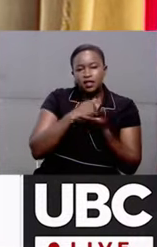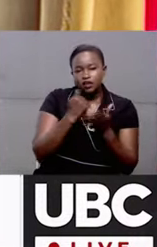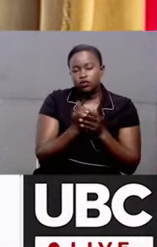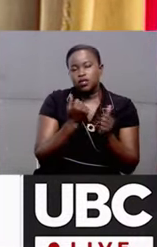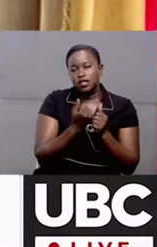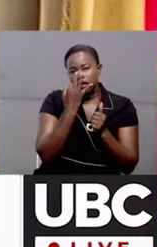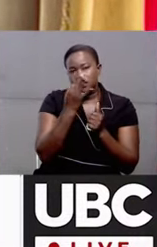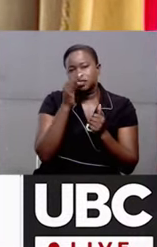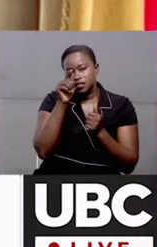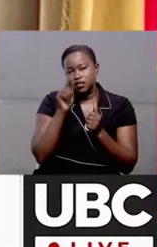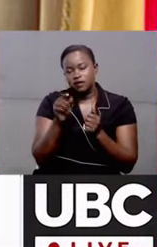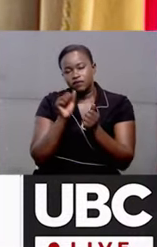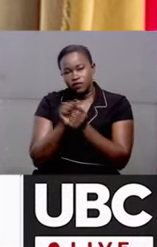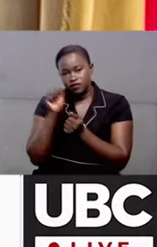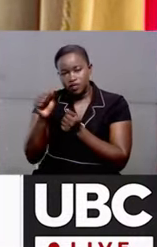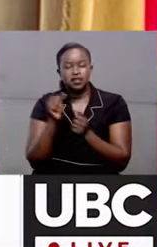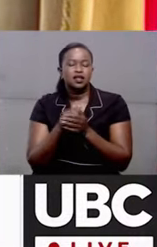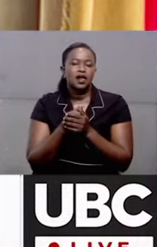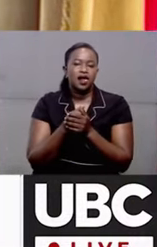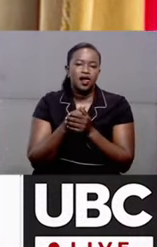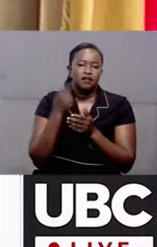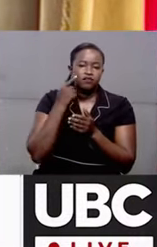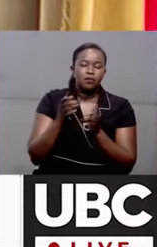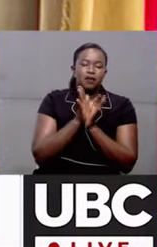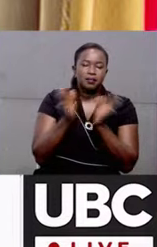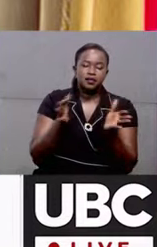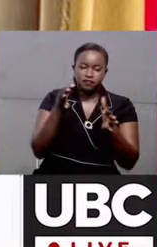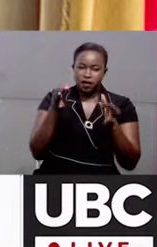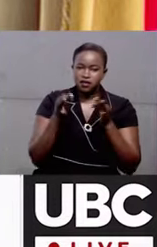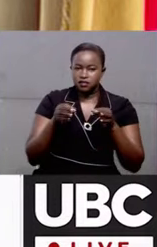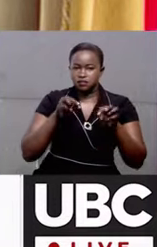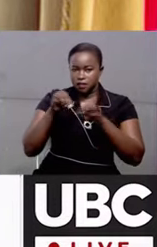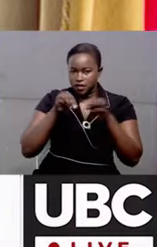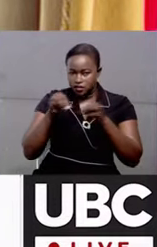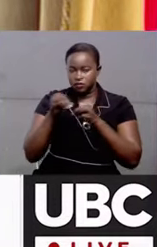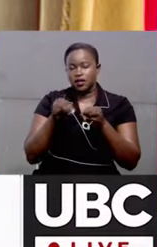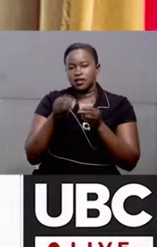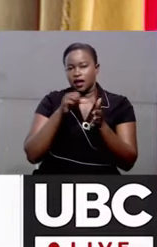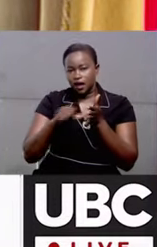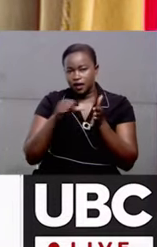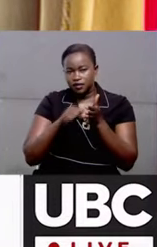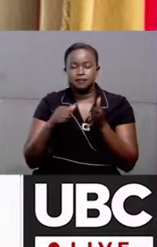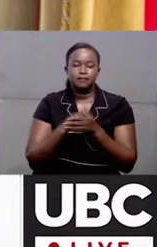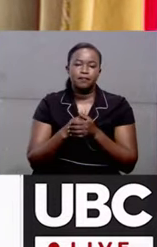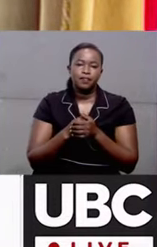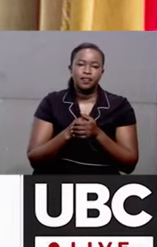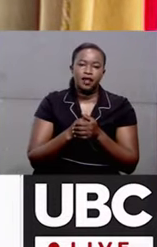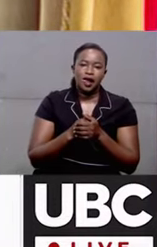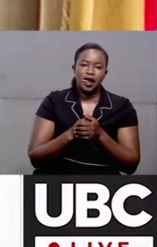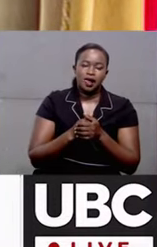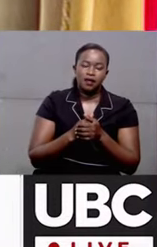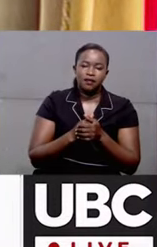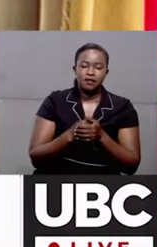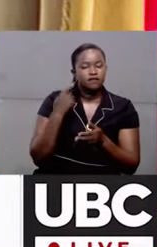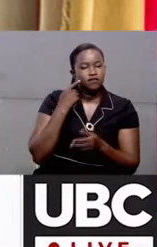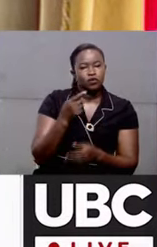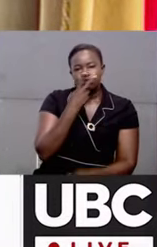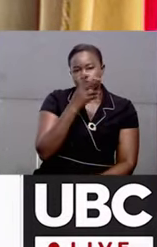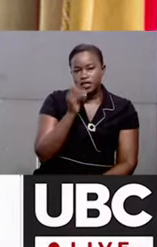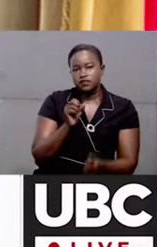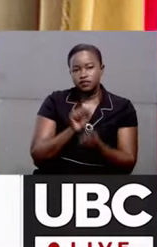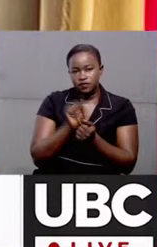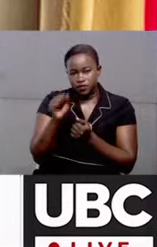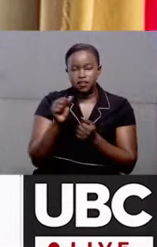13.15 of the Public Finance Management Act. Section 20 of